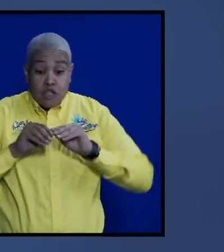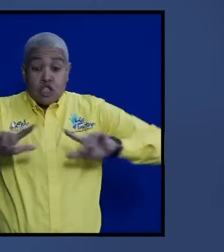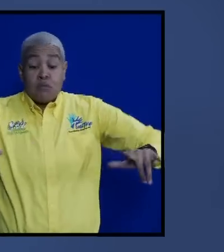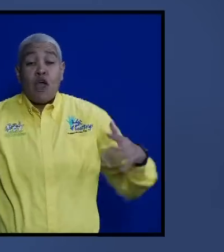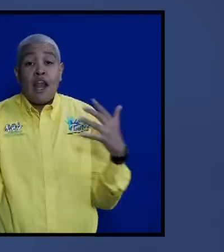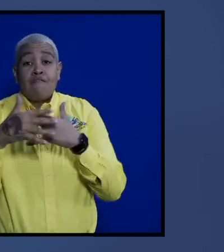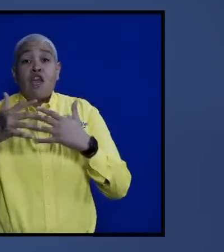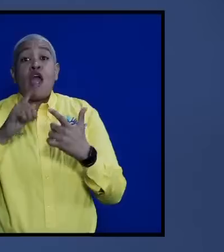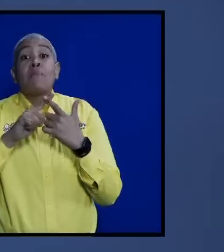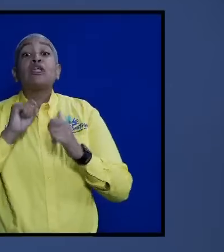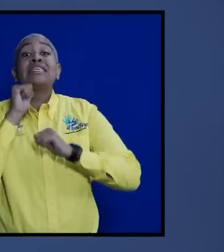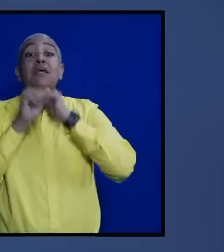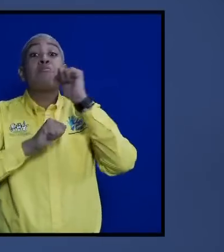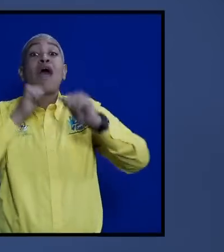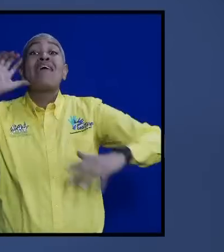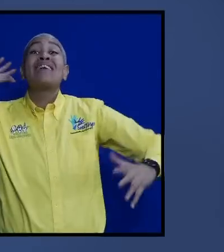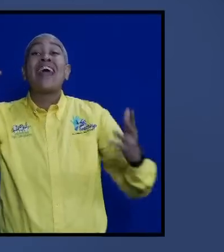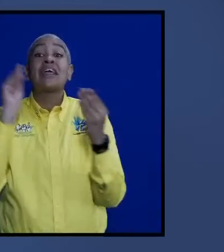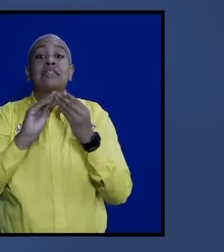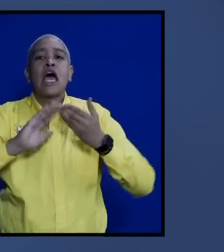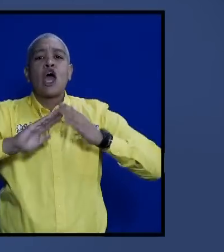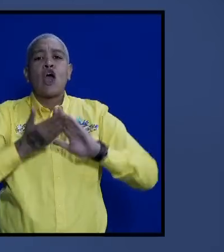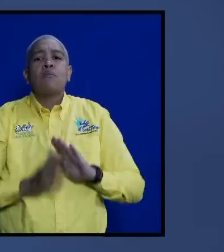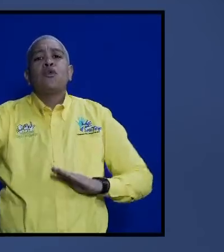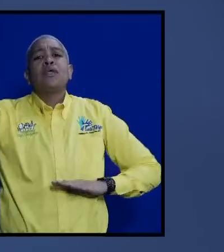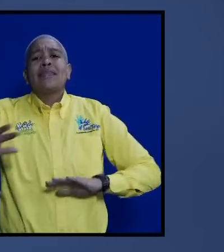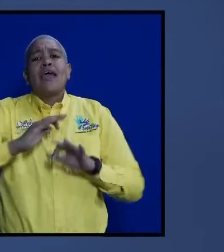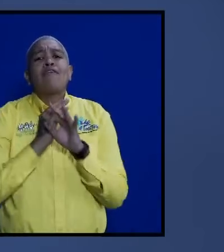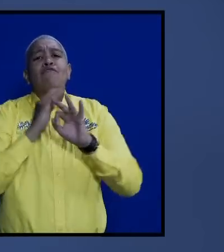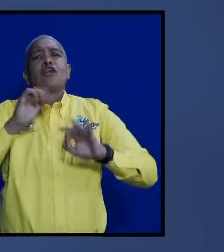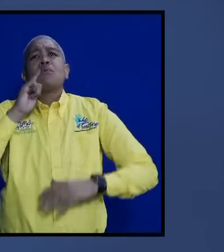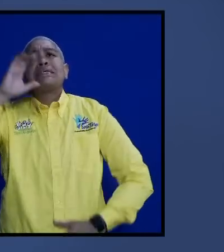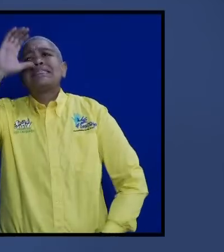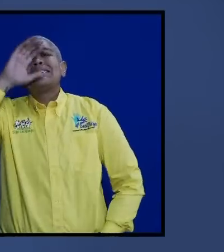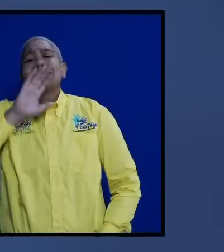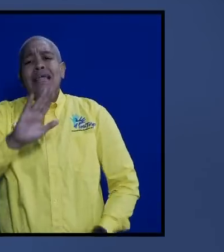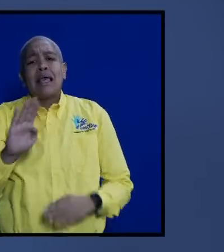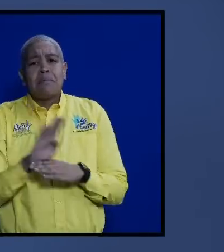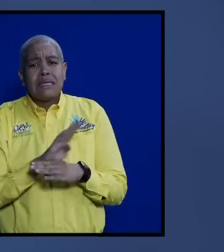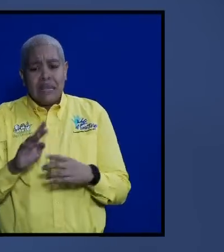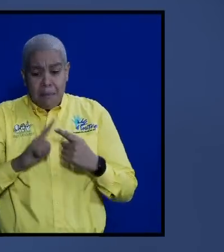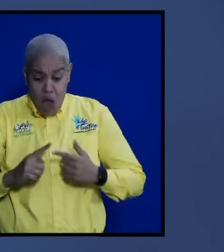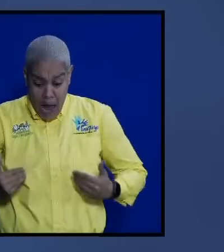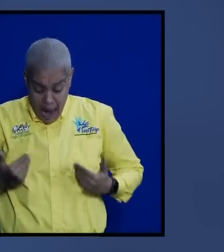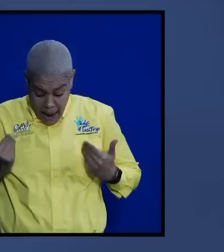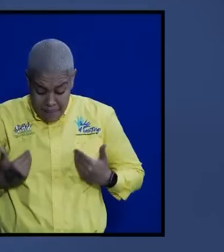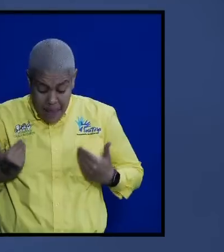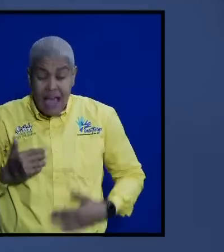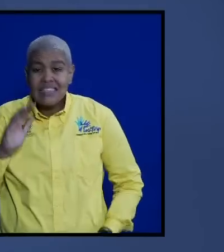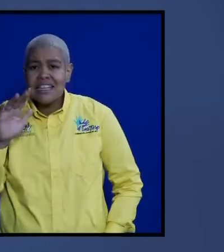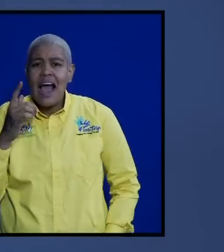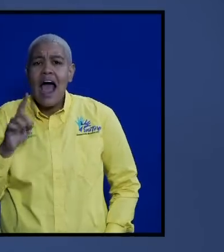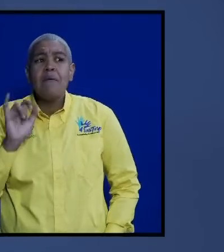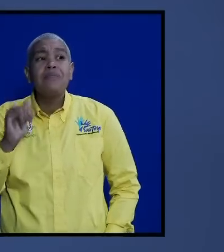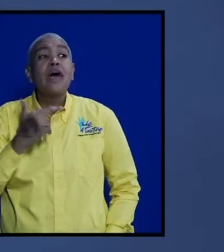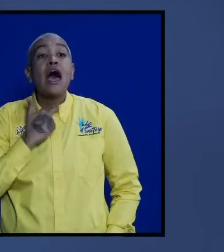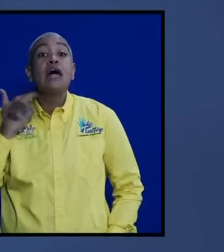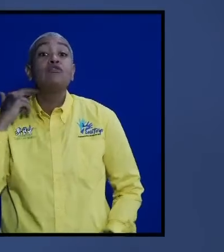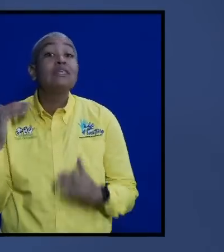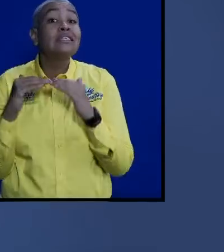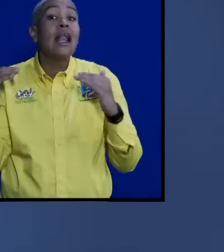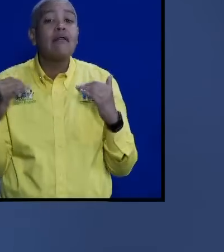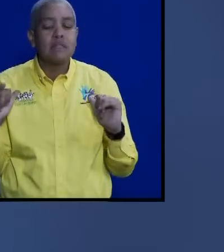and depriving entire communities of their freedom to pursue their business and happiness. That threat level